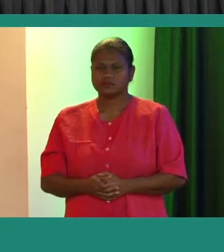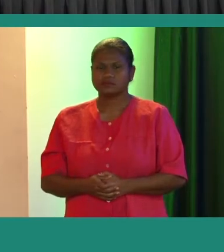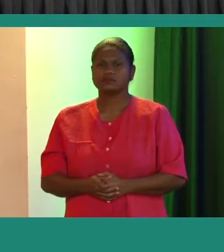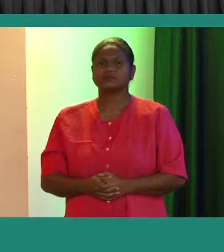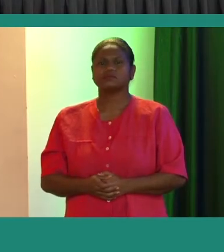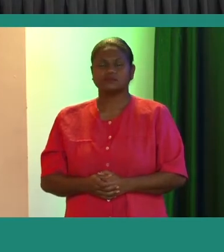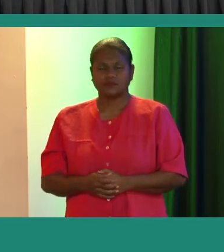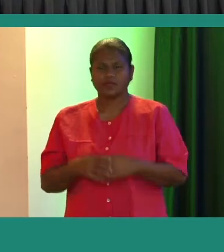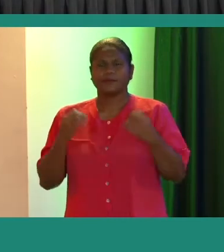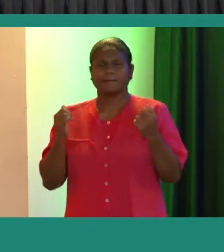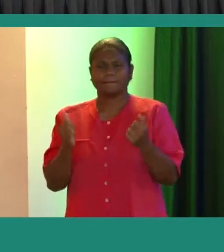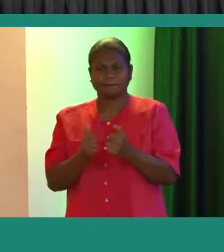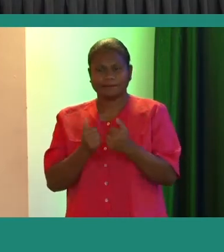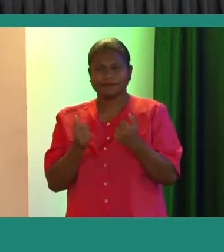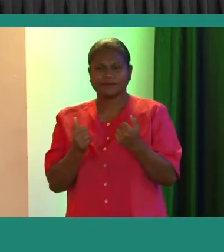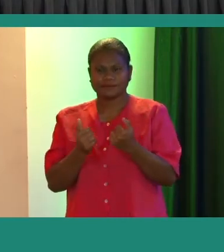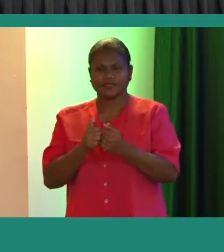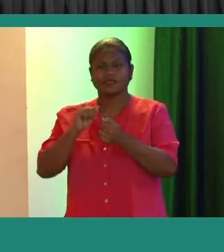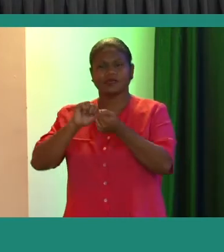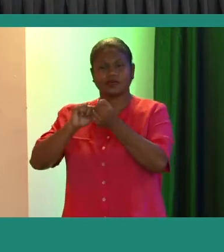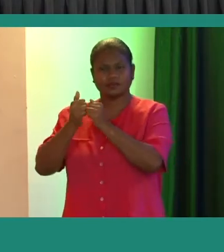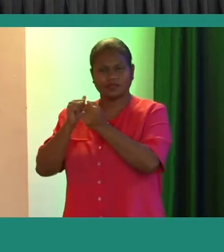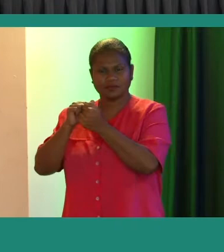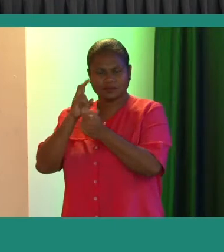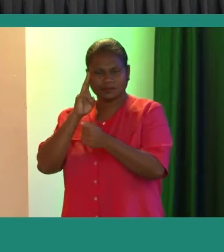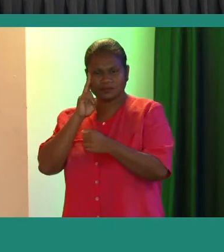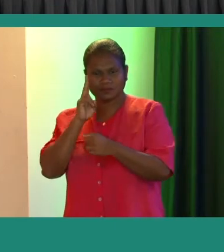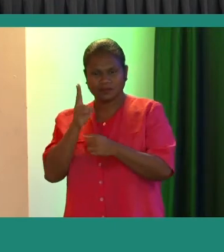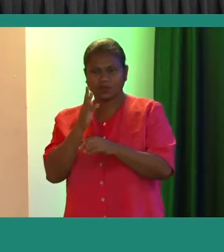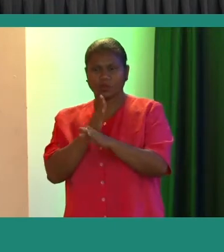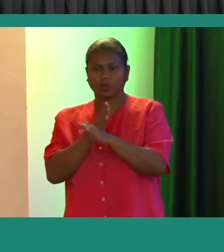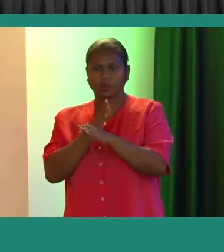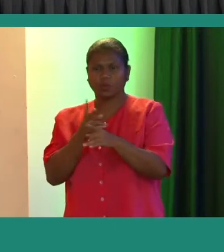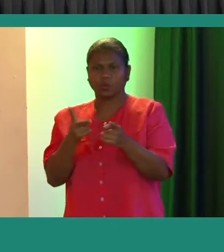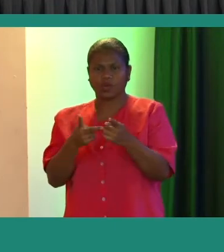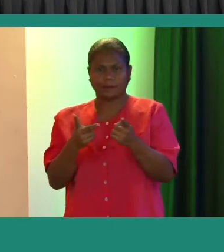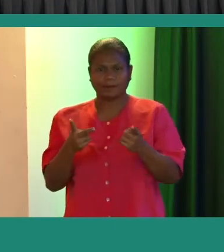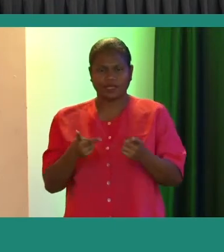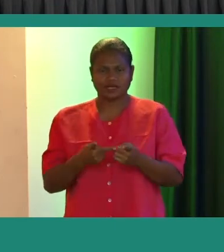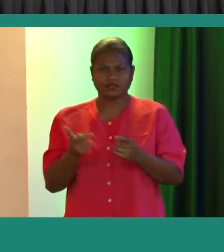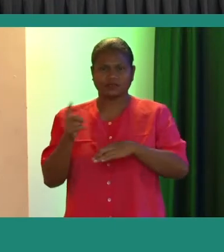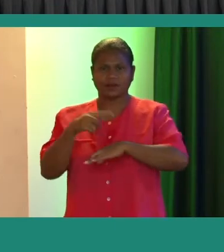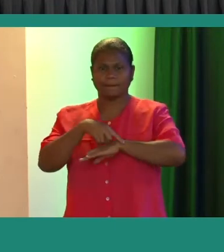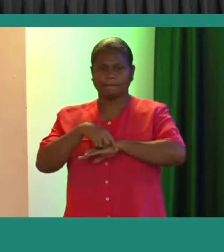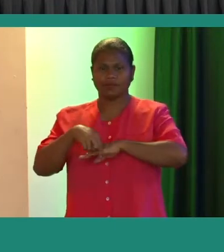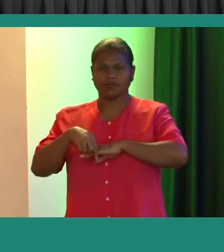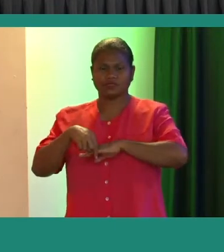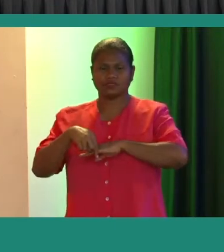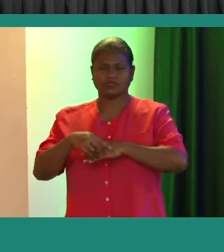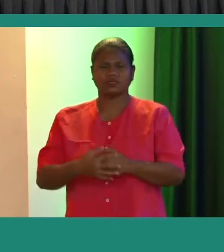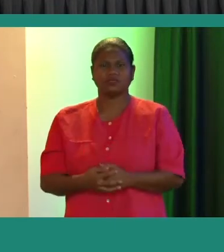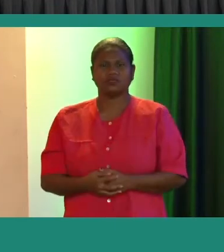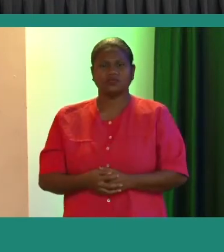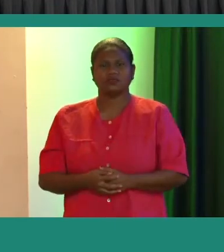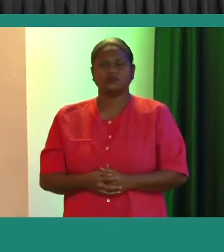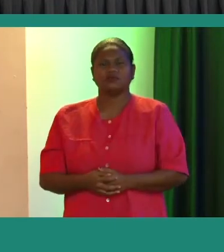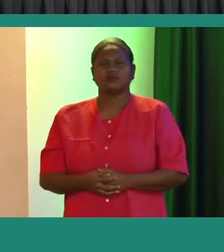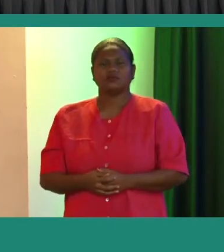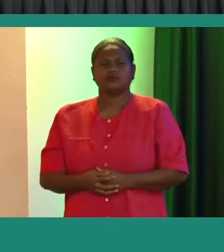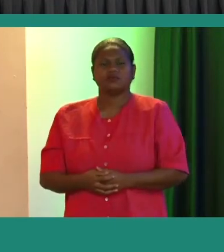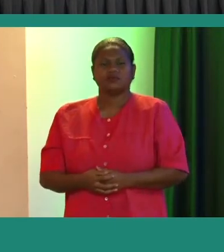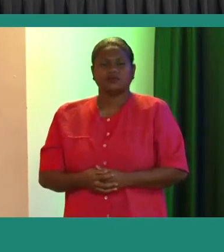looking at workplace policies, the settings and what can we do to improve on